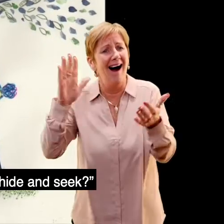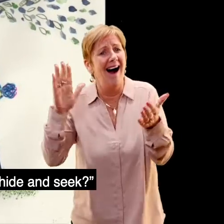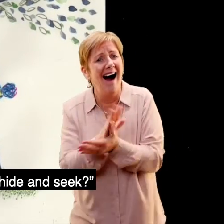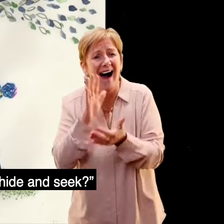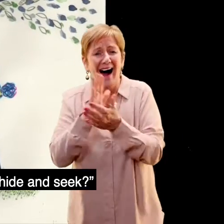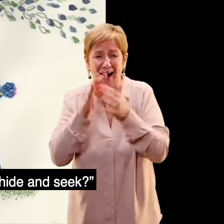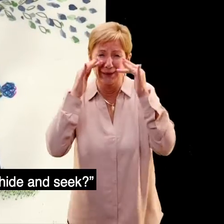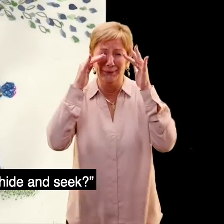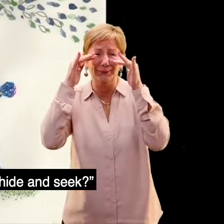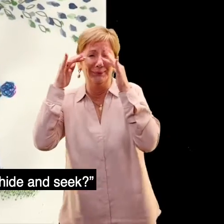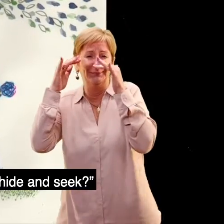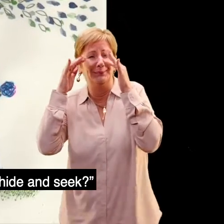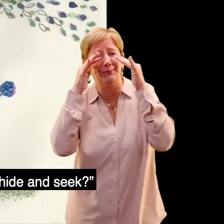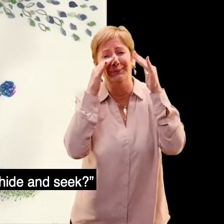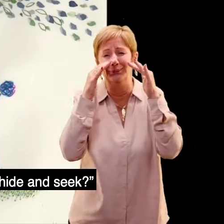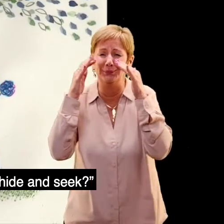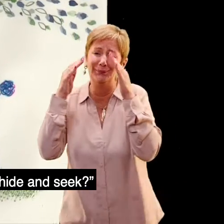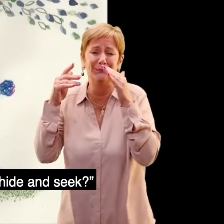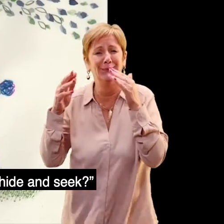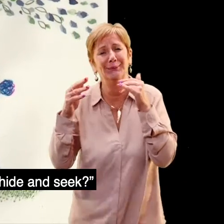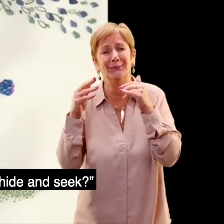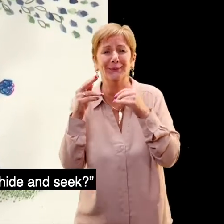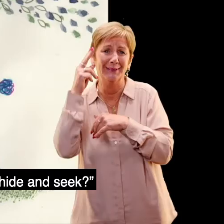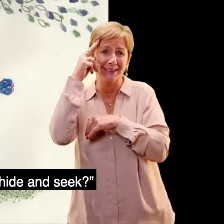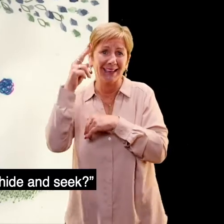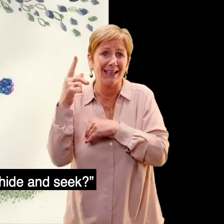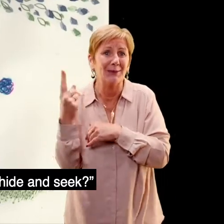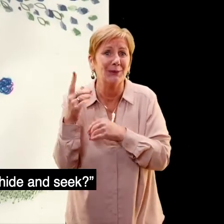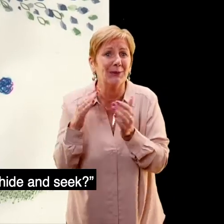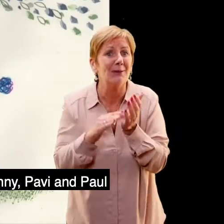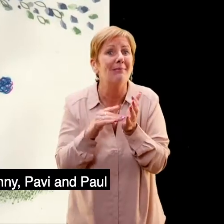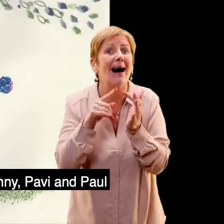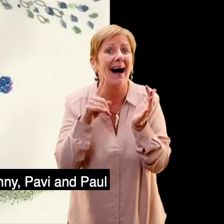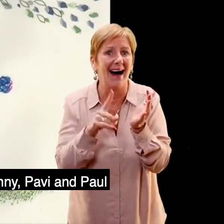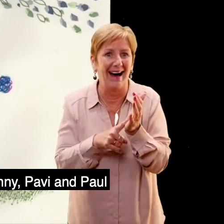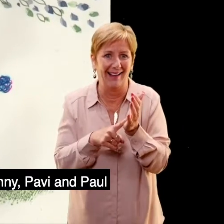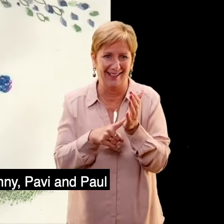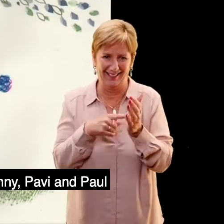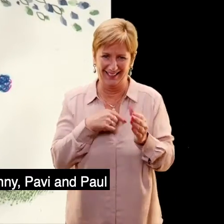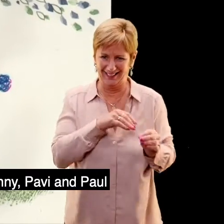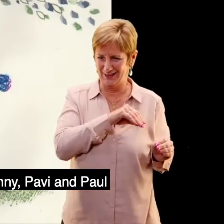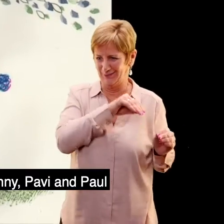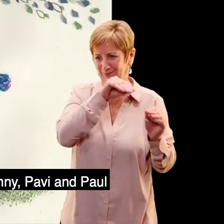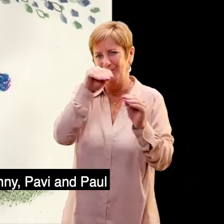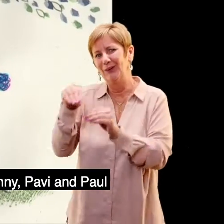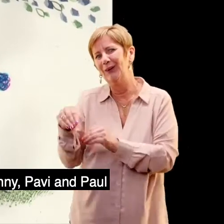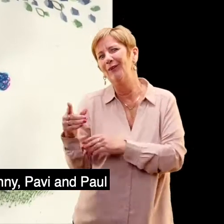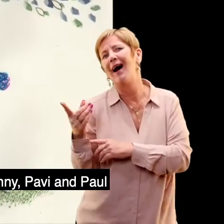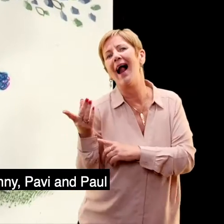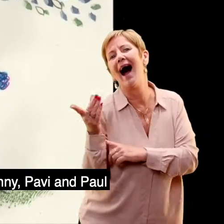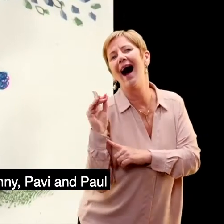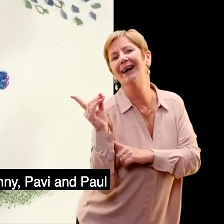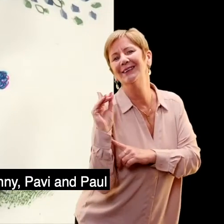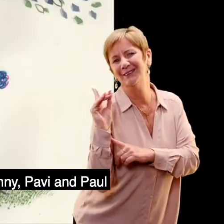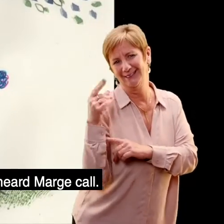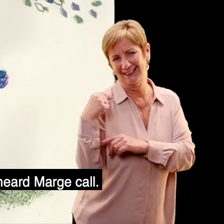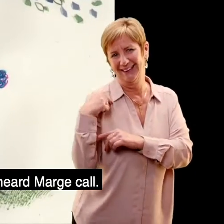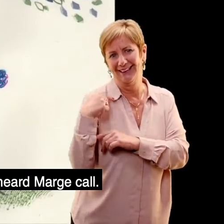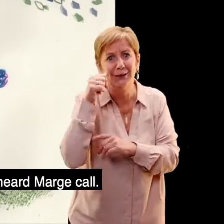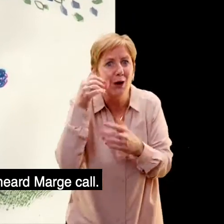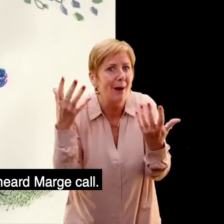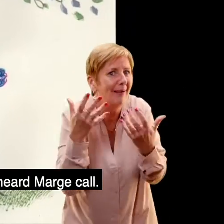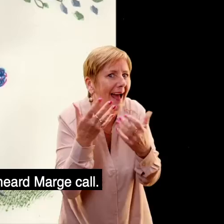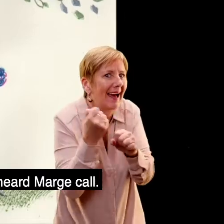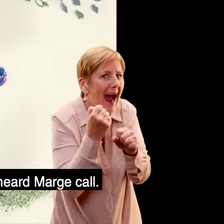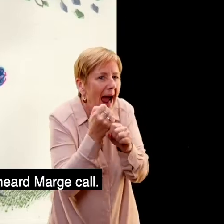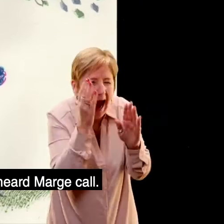Do you know the game we call hide and seek? On the roundabout spinning were Penny, Pavy and Paul, but